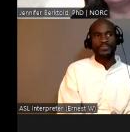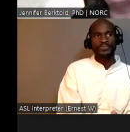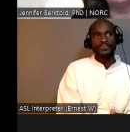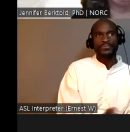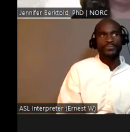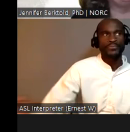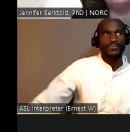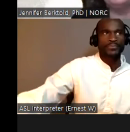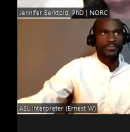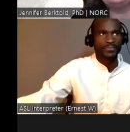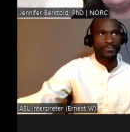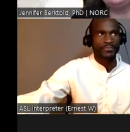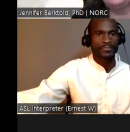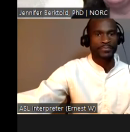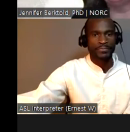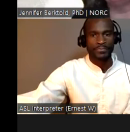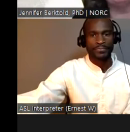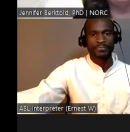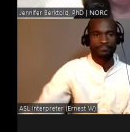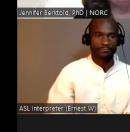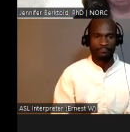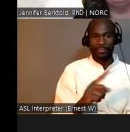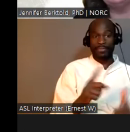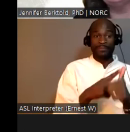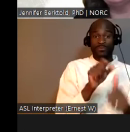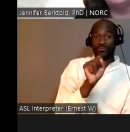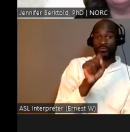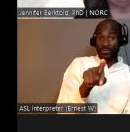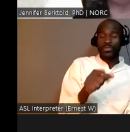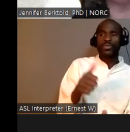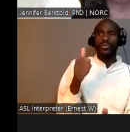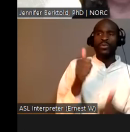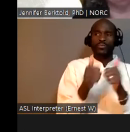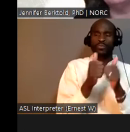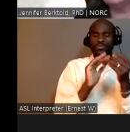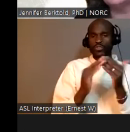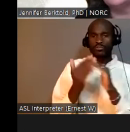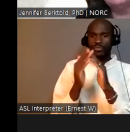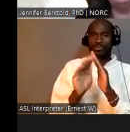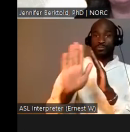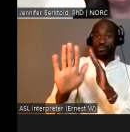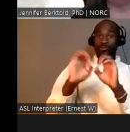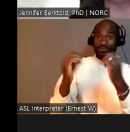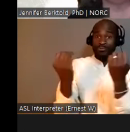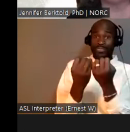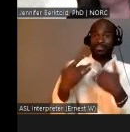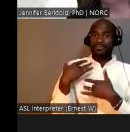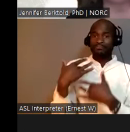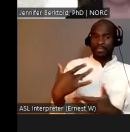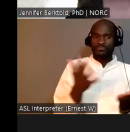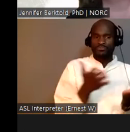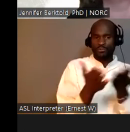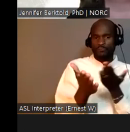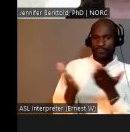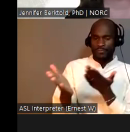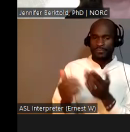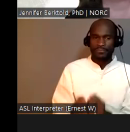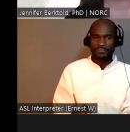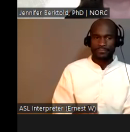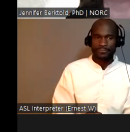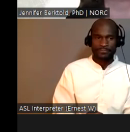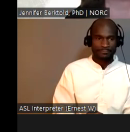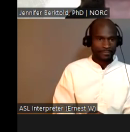So this first question, as you guys can see, which of the following communities does your organization serve? This is a check all and apply. I'm very